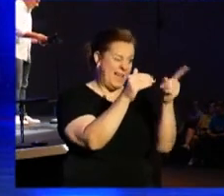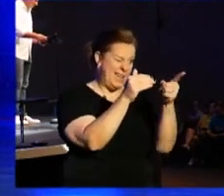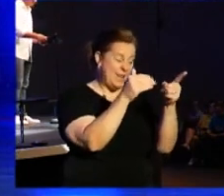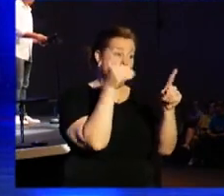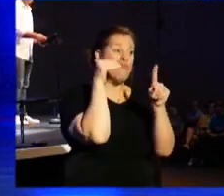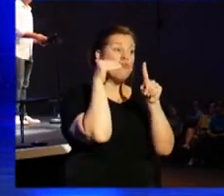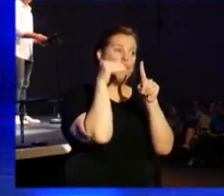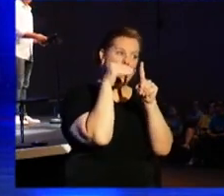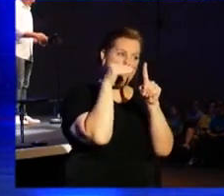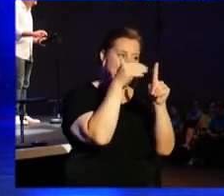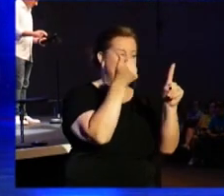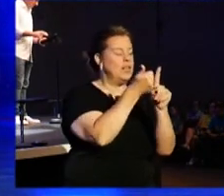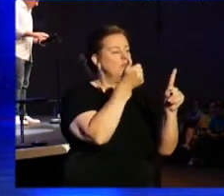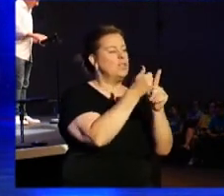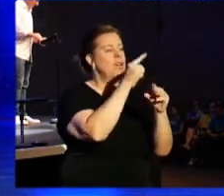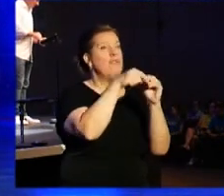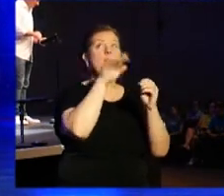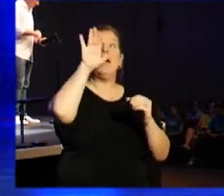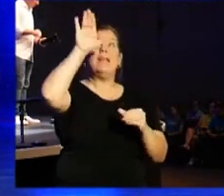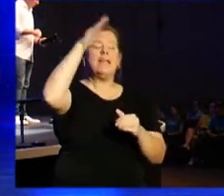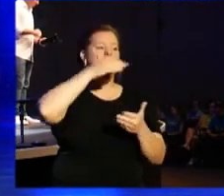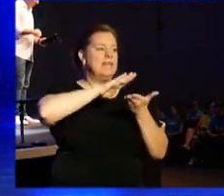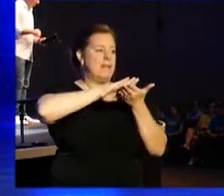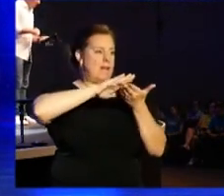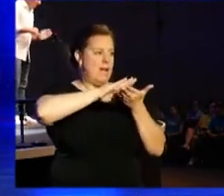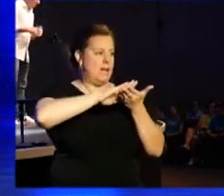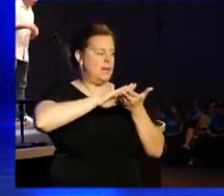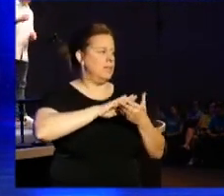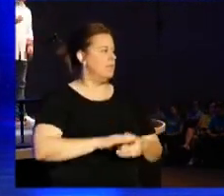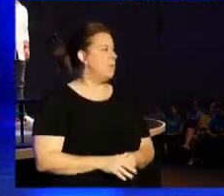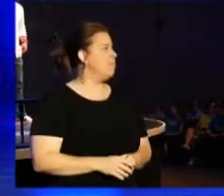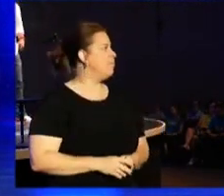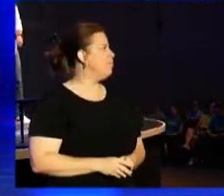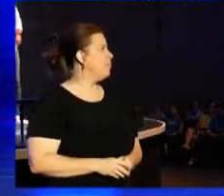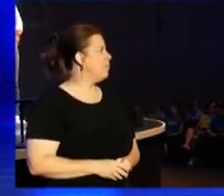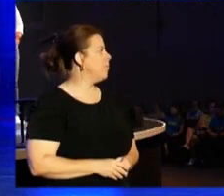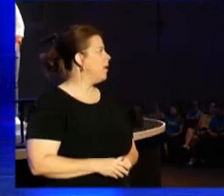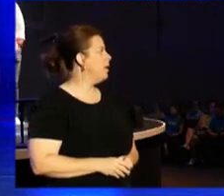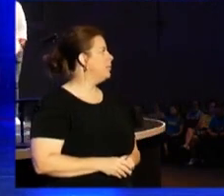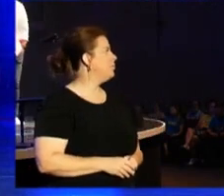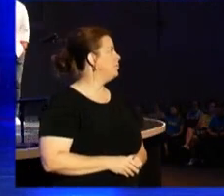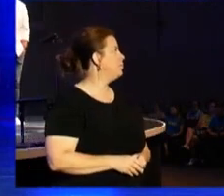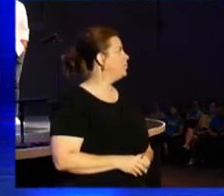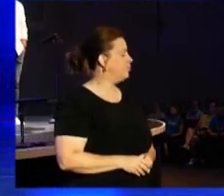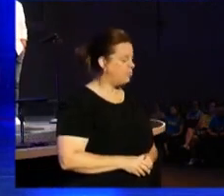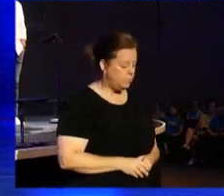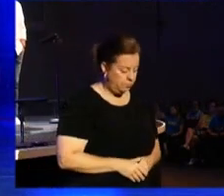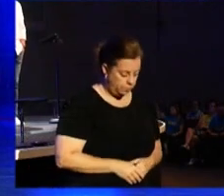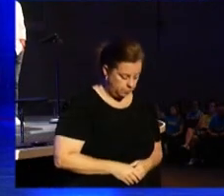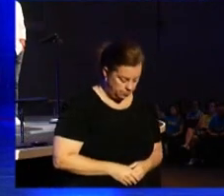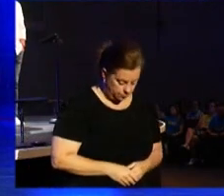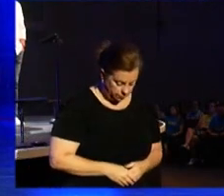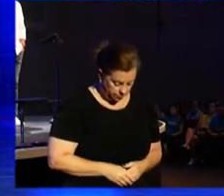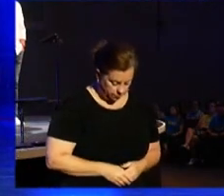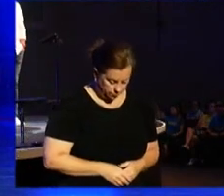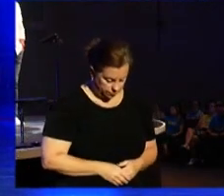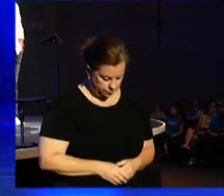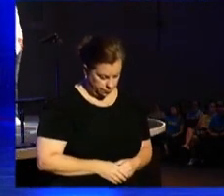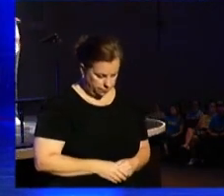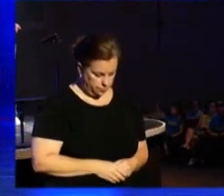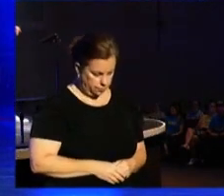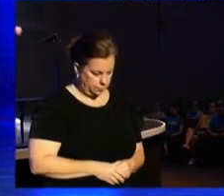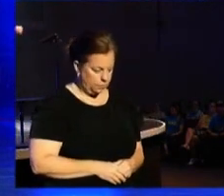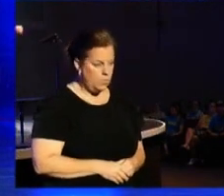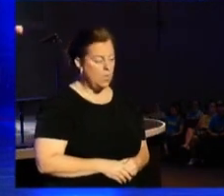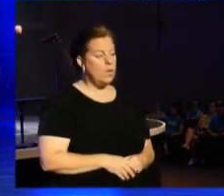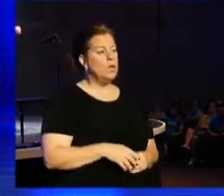remind yourself of the kindness of God. Next, are you pursuing God more as a result